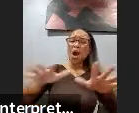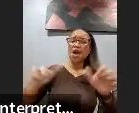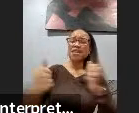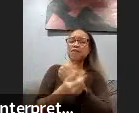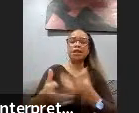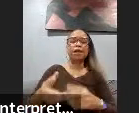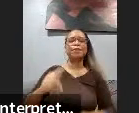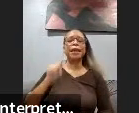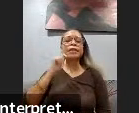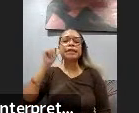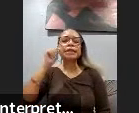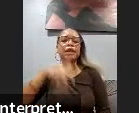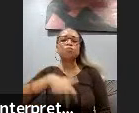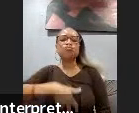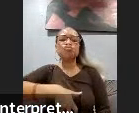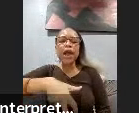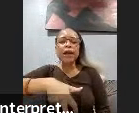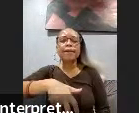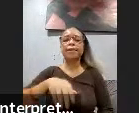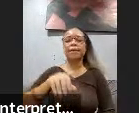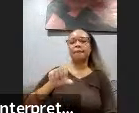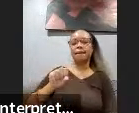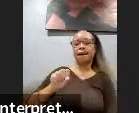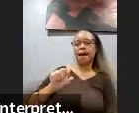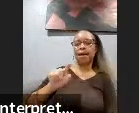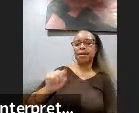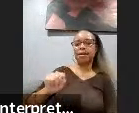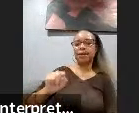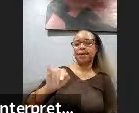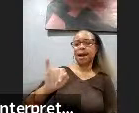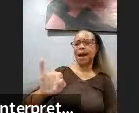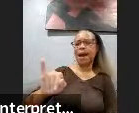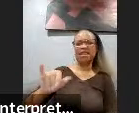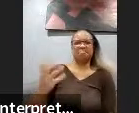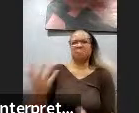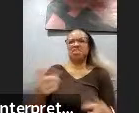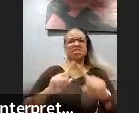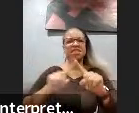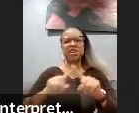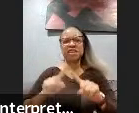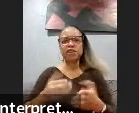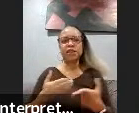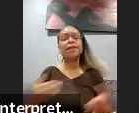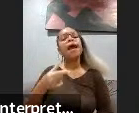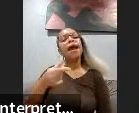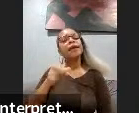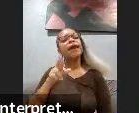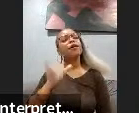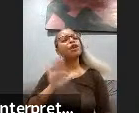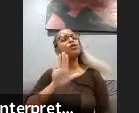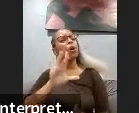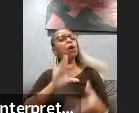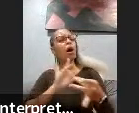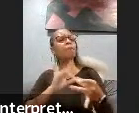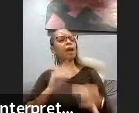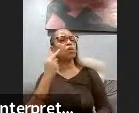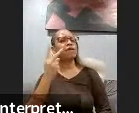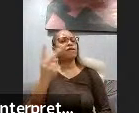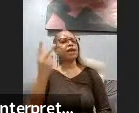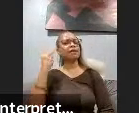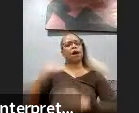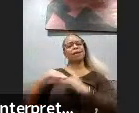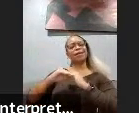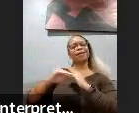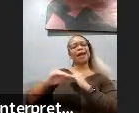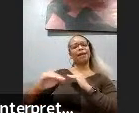pregnancy, STIs, like all kinds of stuff. So really, Gary, I think your comment really reflects on sustainability versus